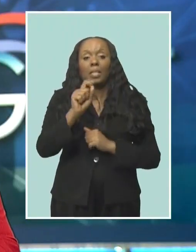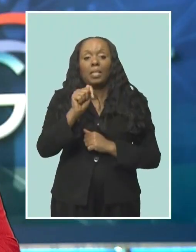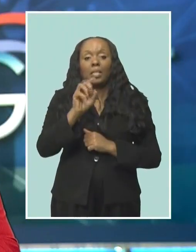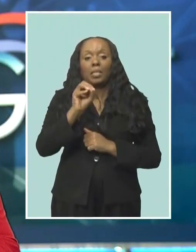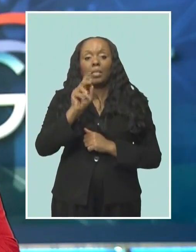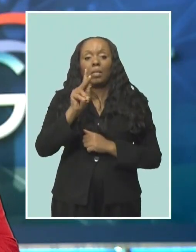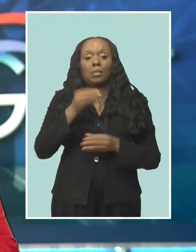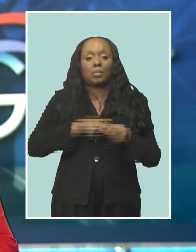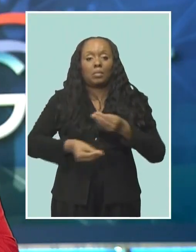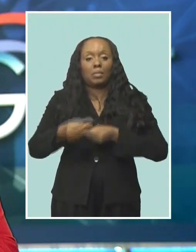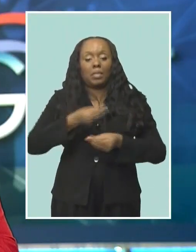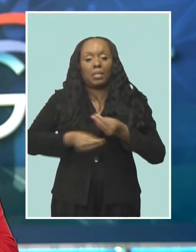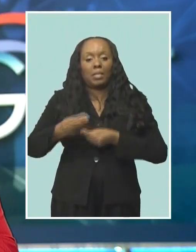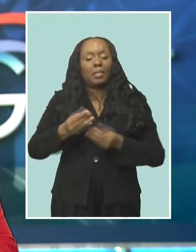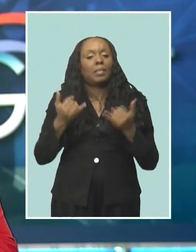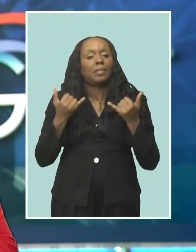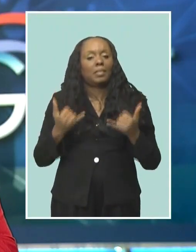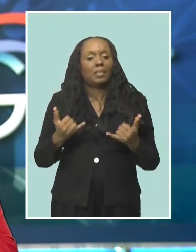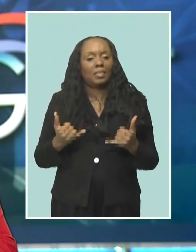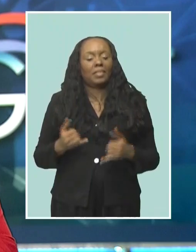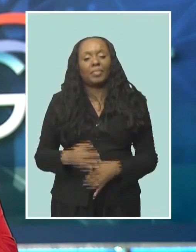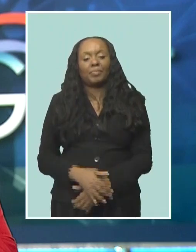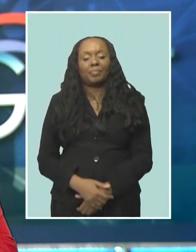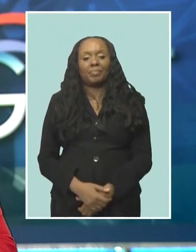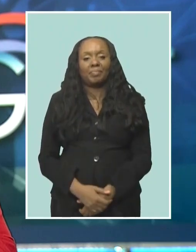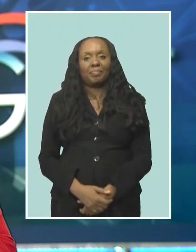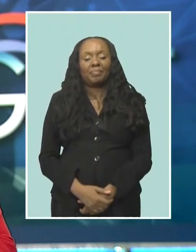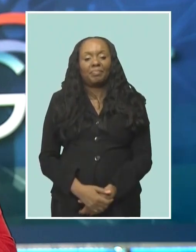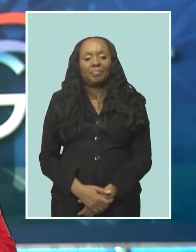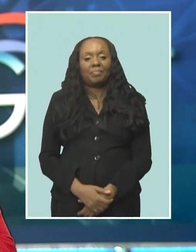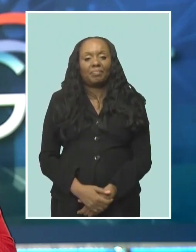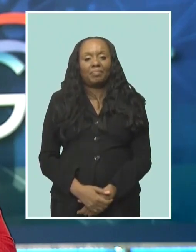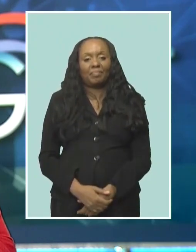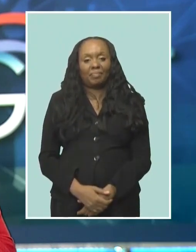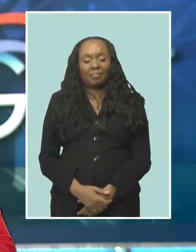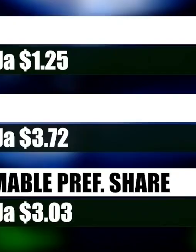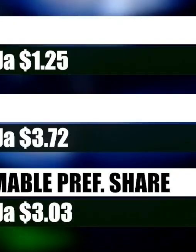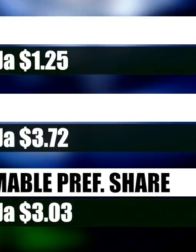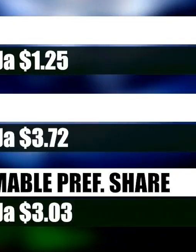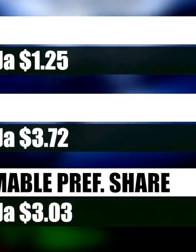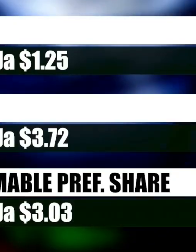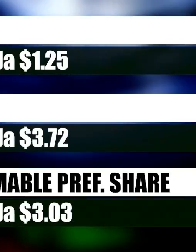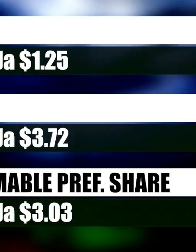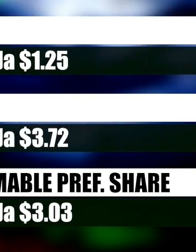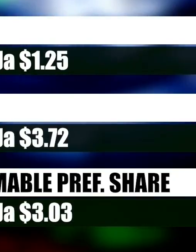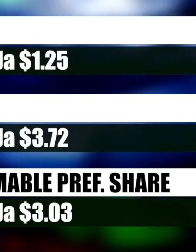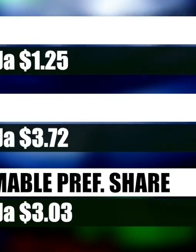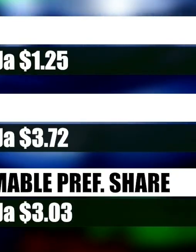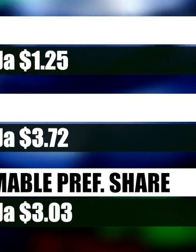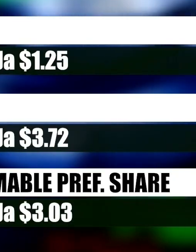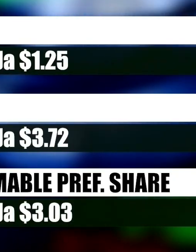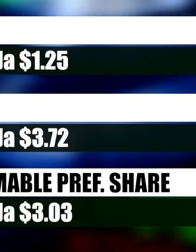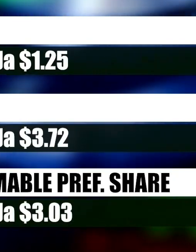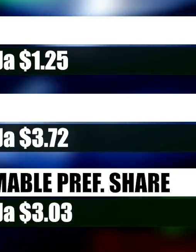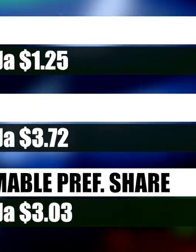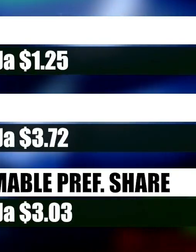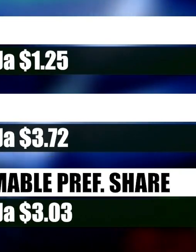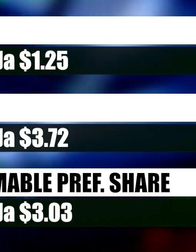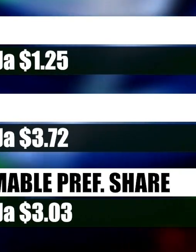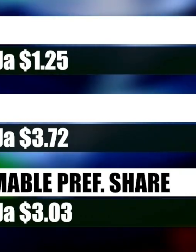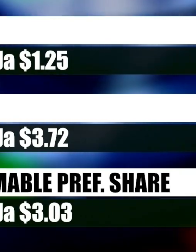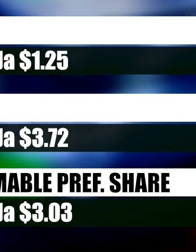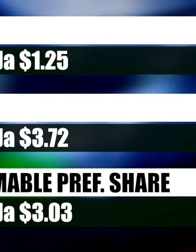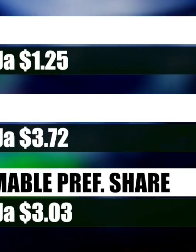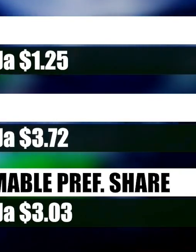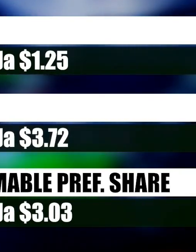how stocks performed locally and regionally today. In Jamaica, Victon Energy Limited with